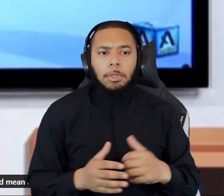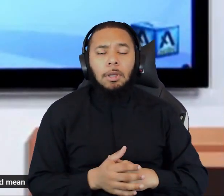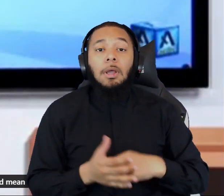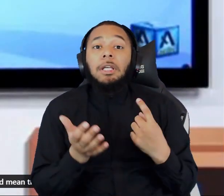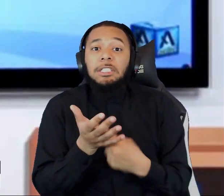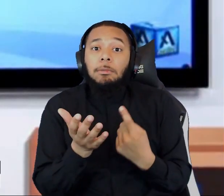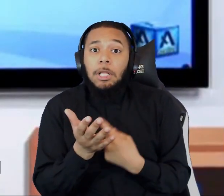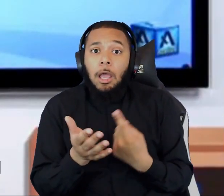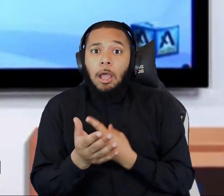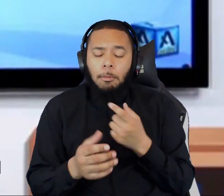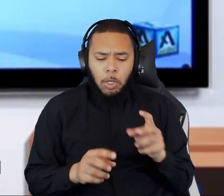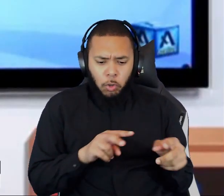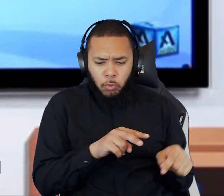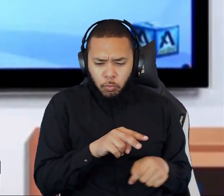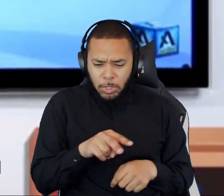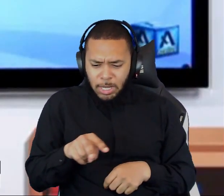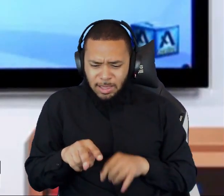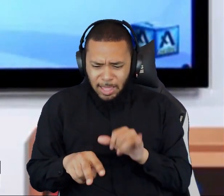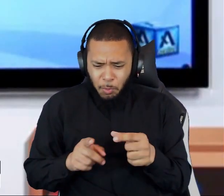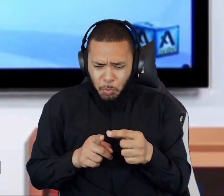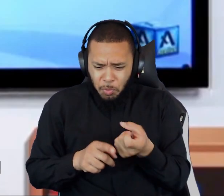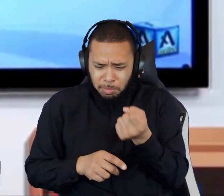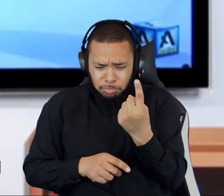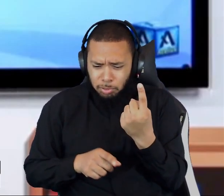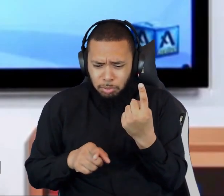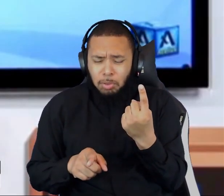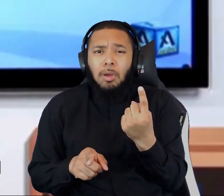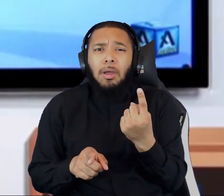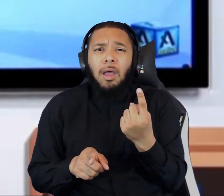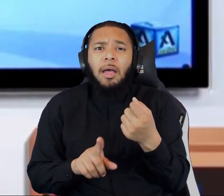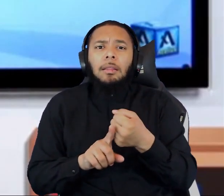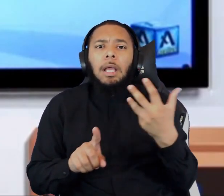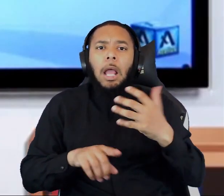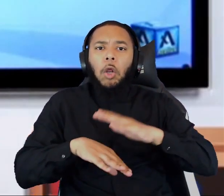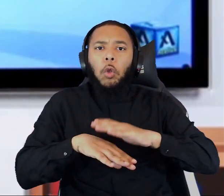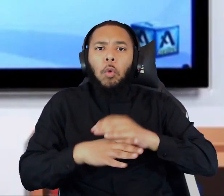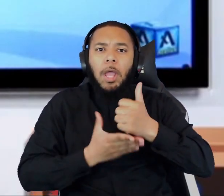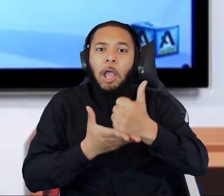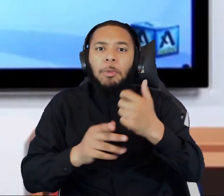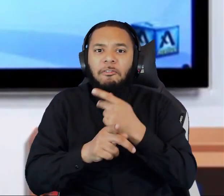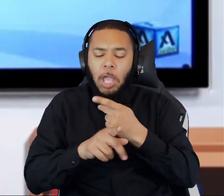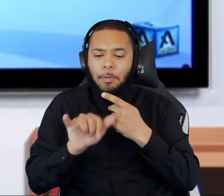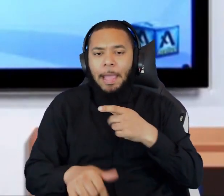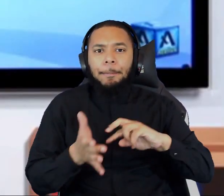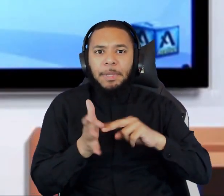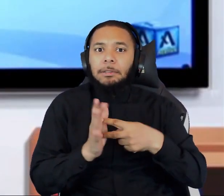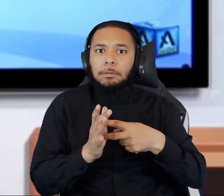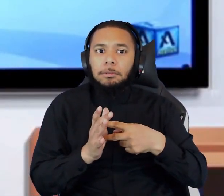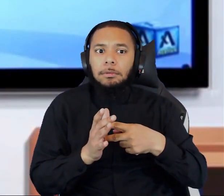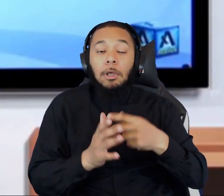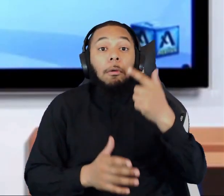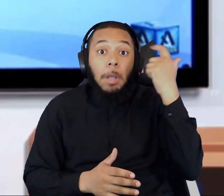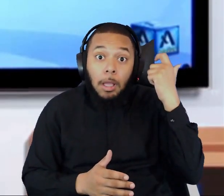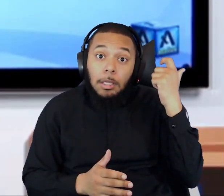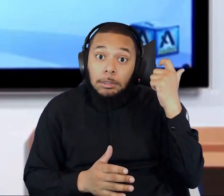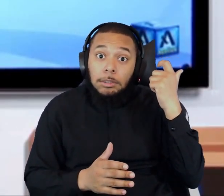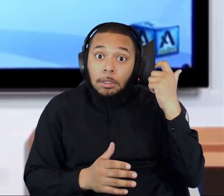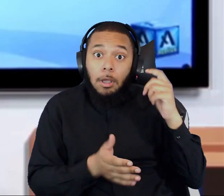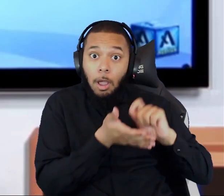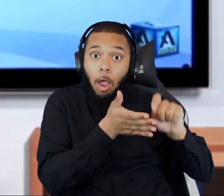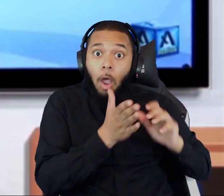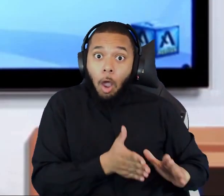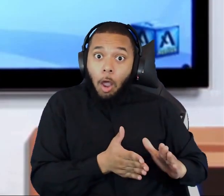word means just by the context the author uses it in, because authors oftentimes